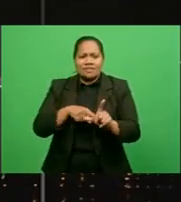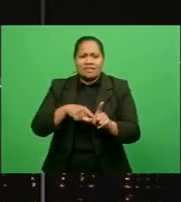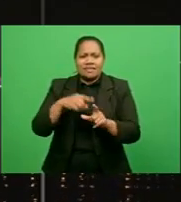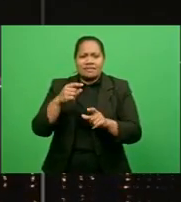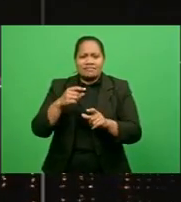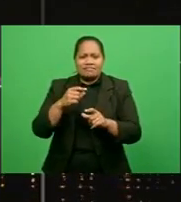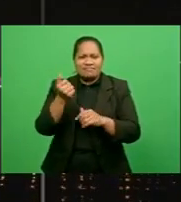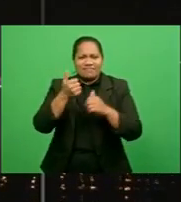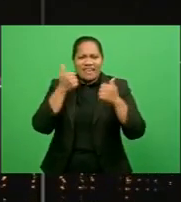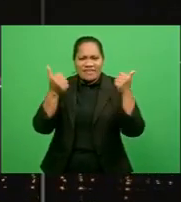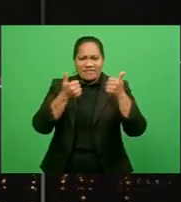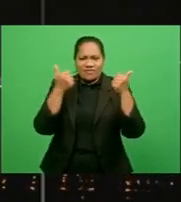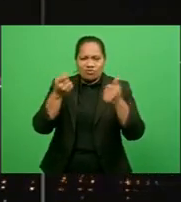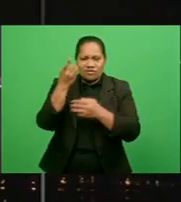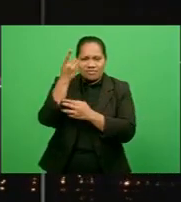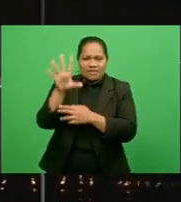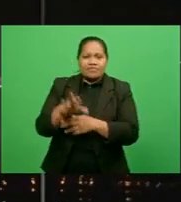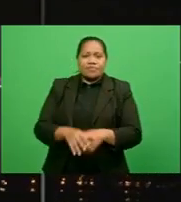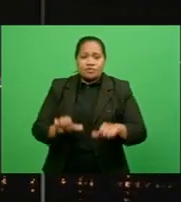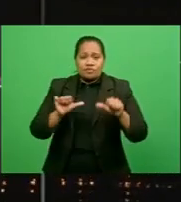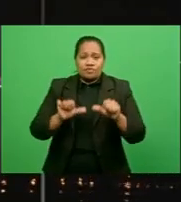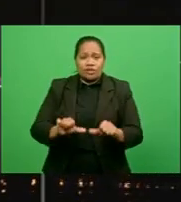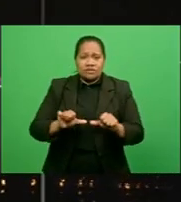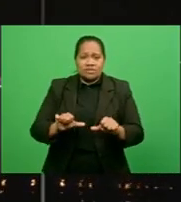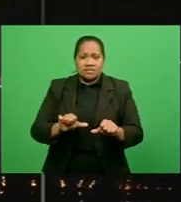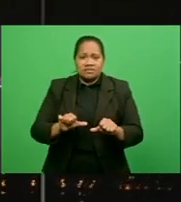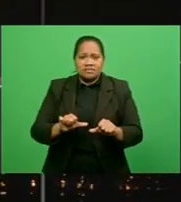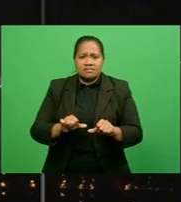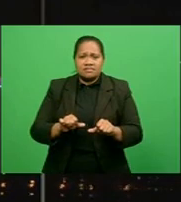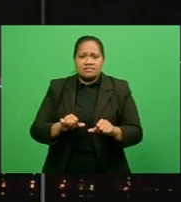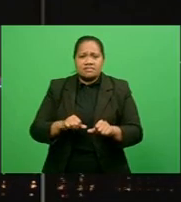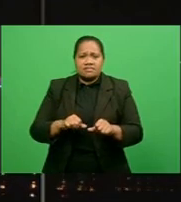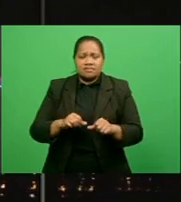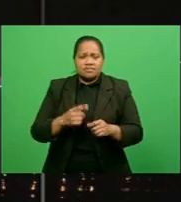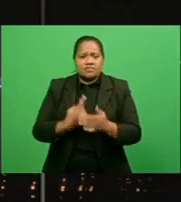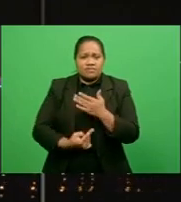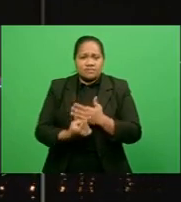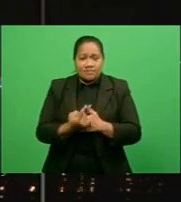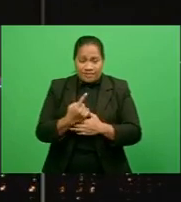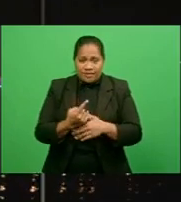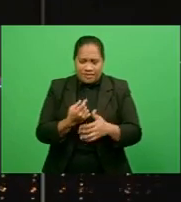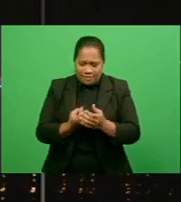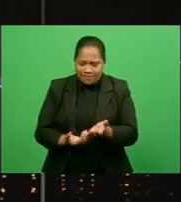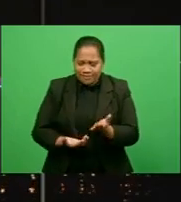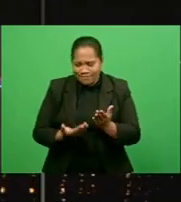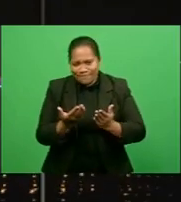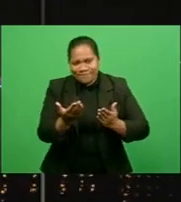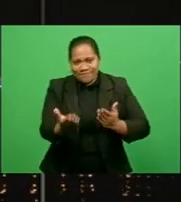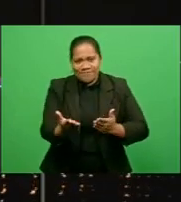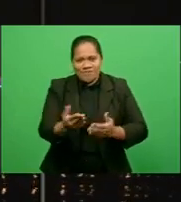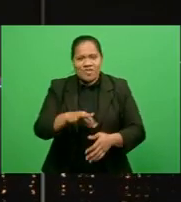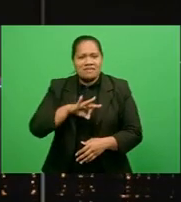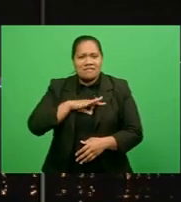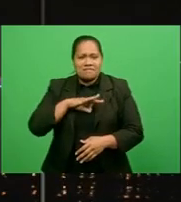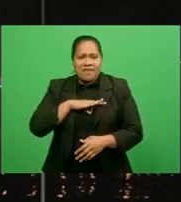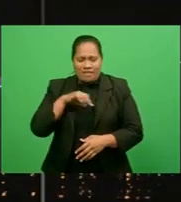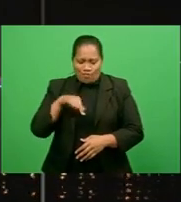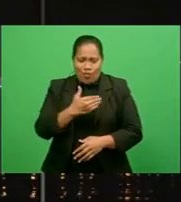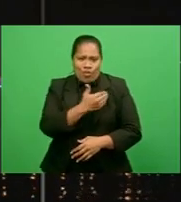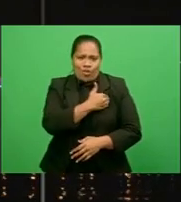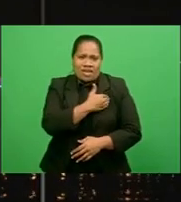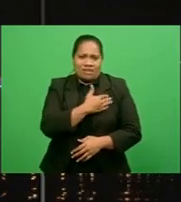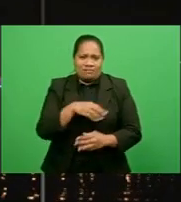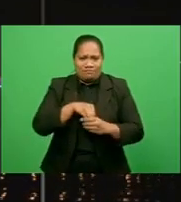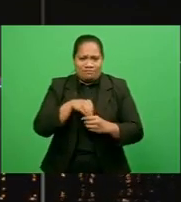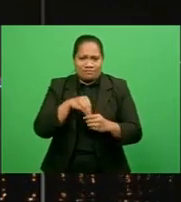medals today. President retired Major General Chiochi Konrote presented the medals at State House this morning. Awardees included Prime